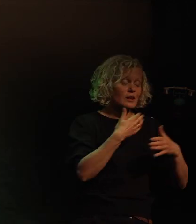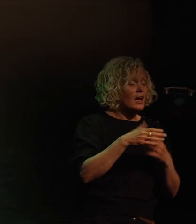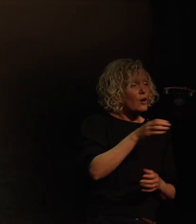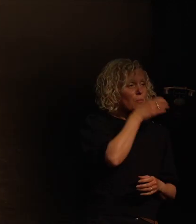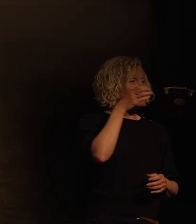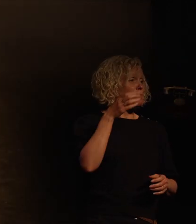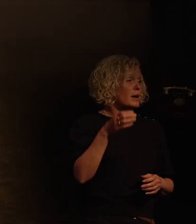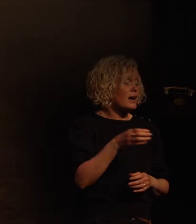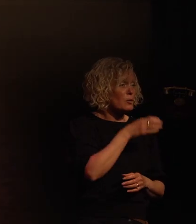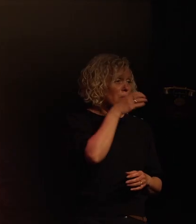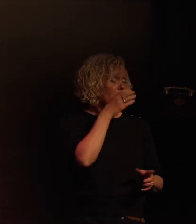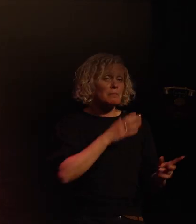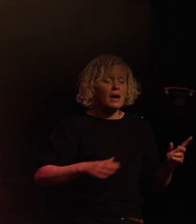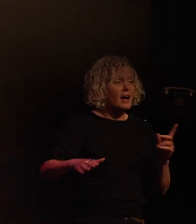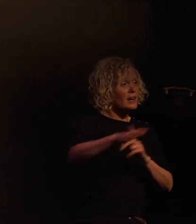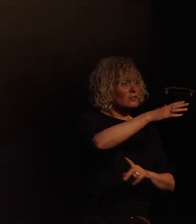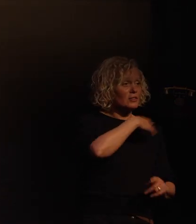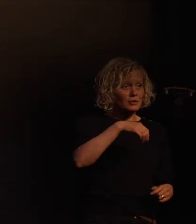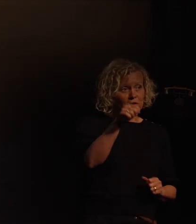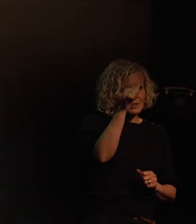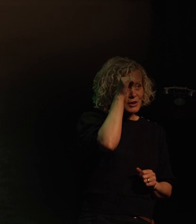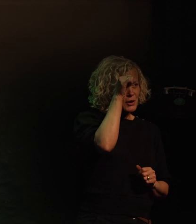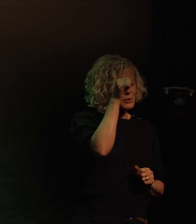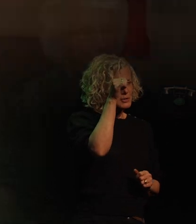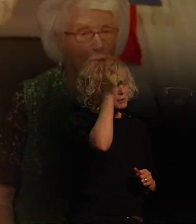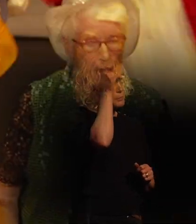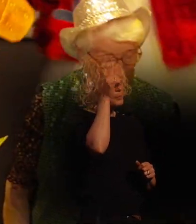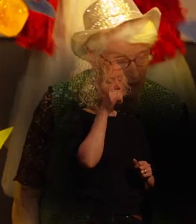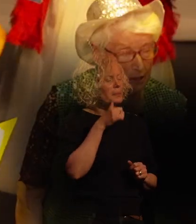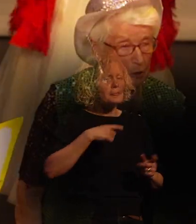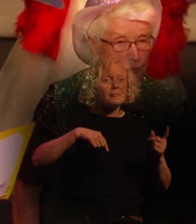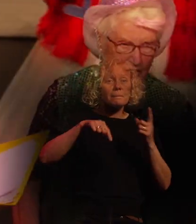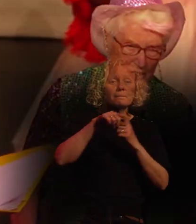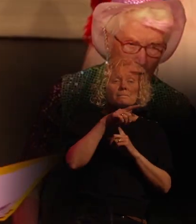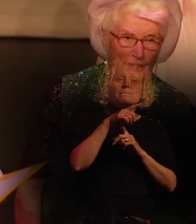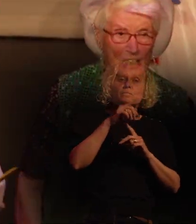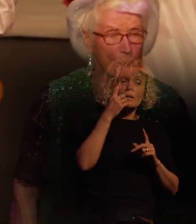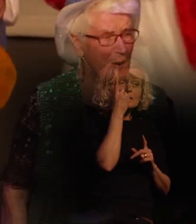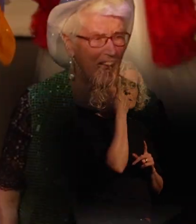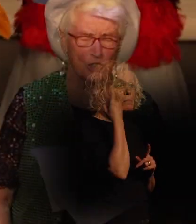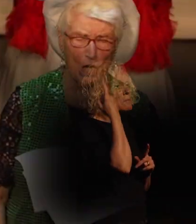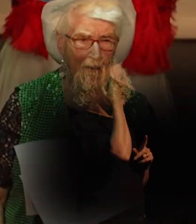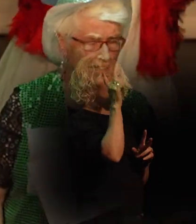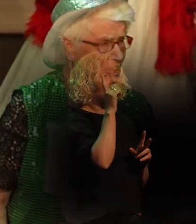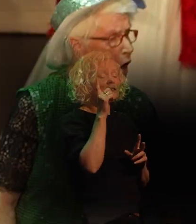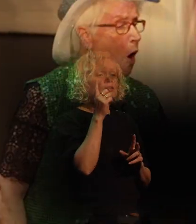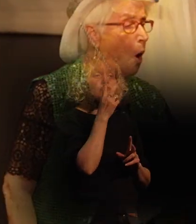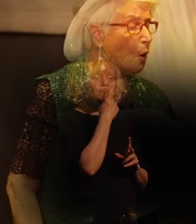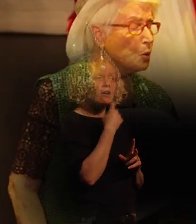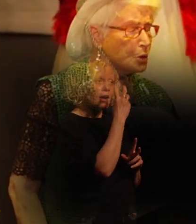goes. Oh, papa, everyone knows. Water is crystal and his red